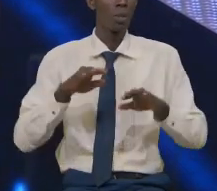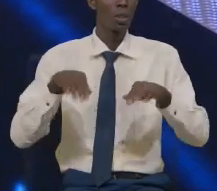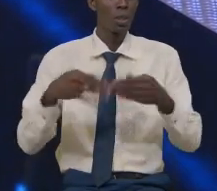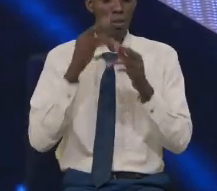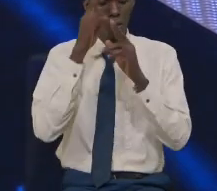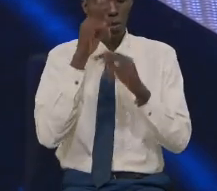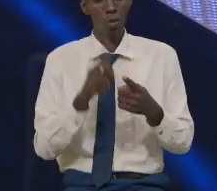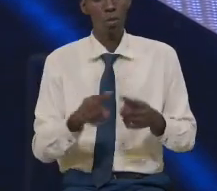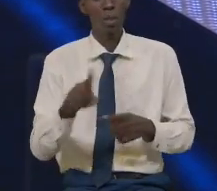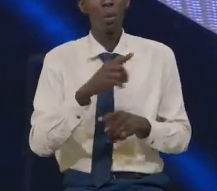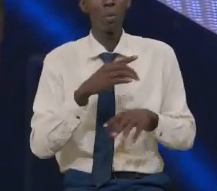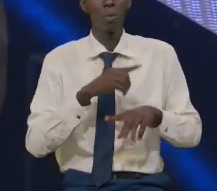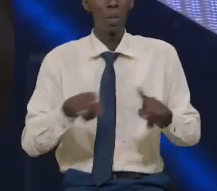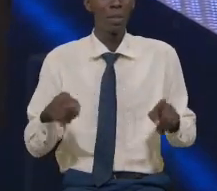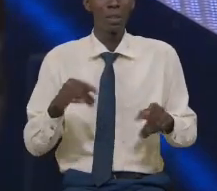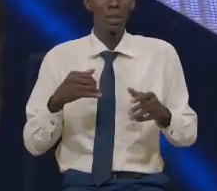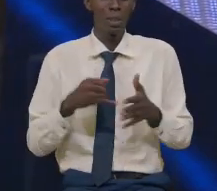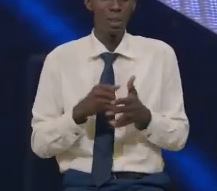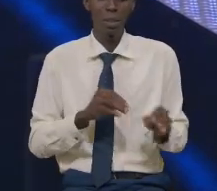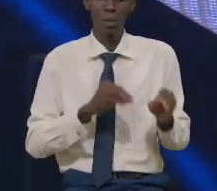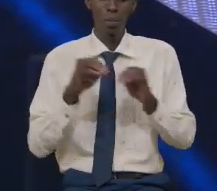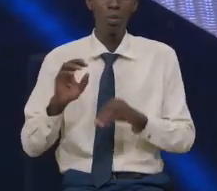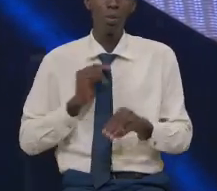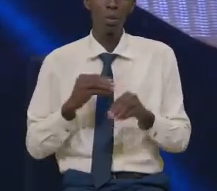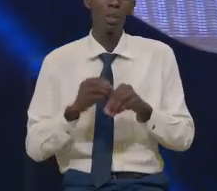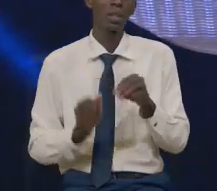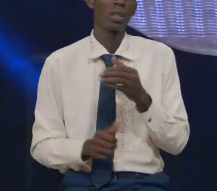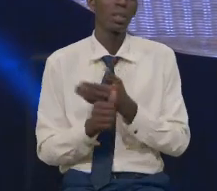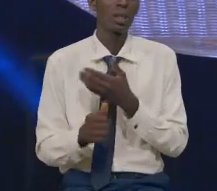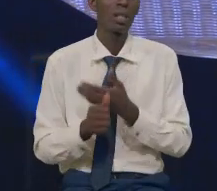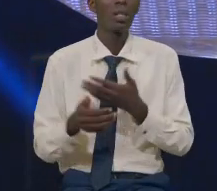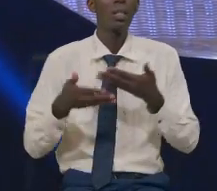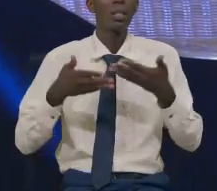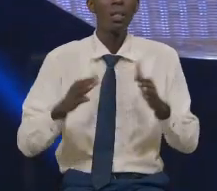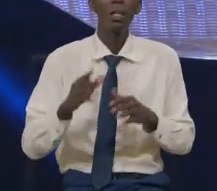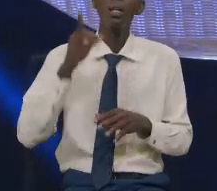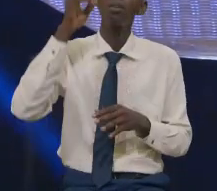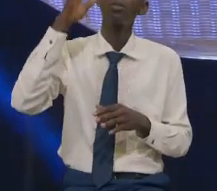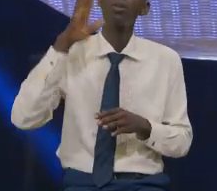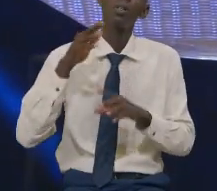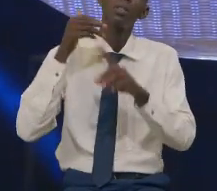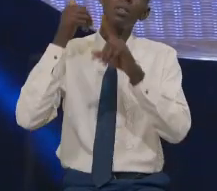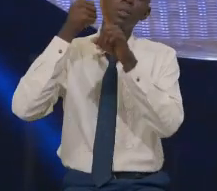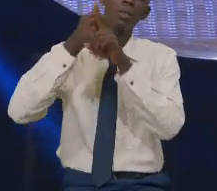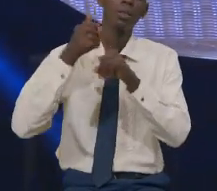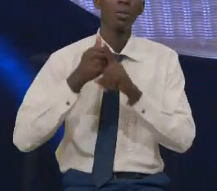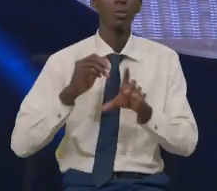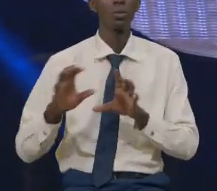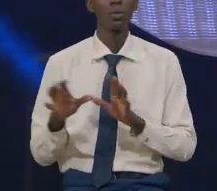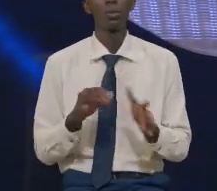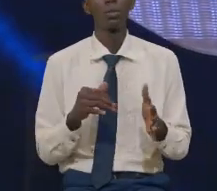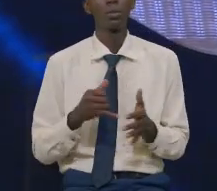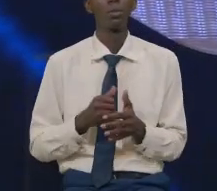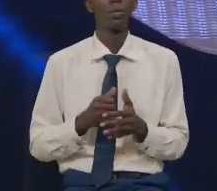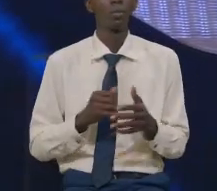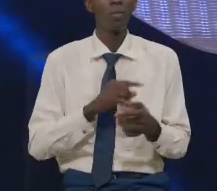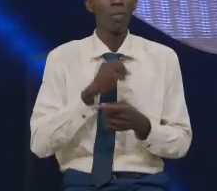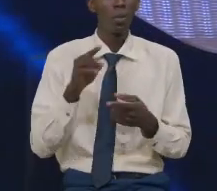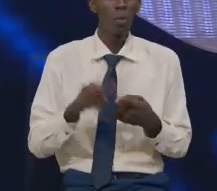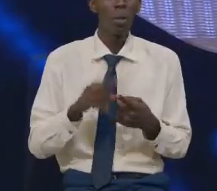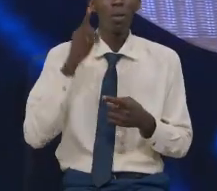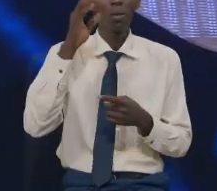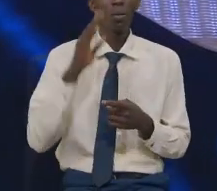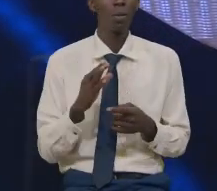It enslaves us. It endangers our soul. Let God himself do it. When God does